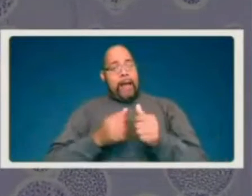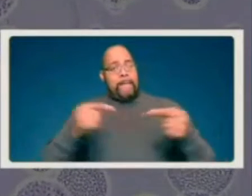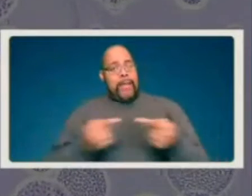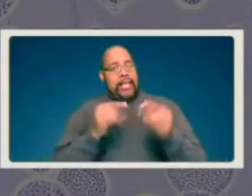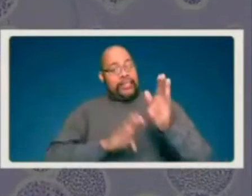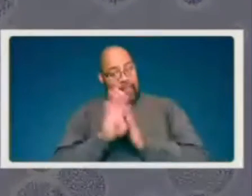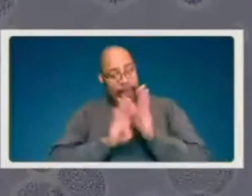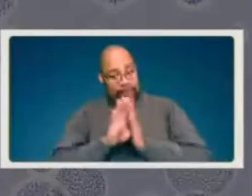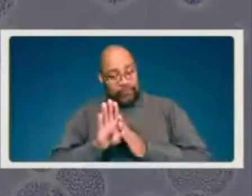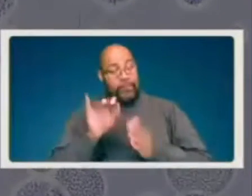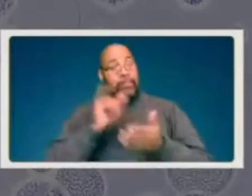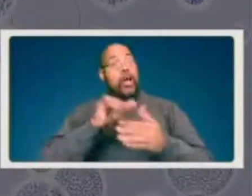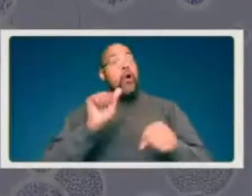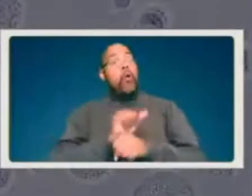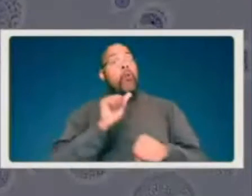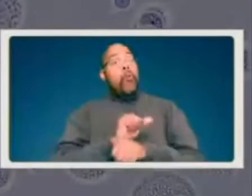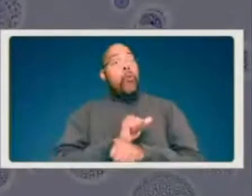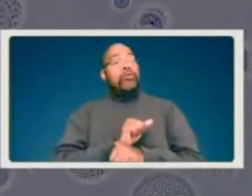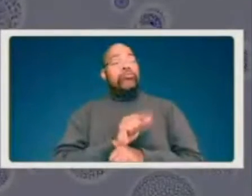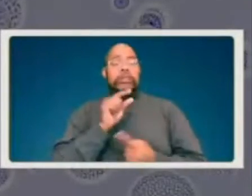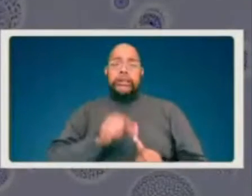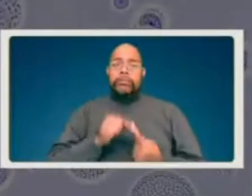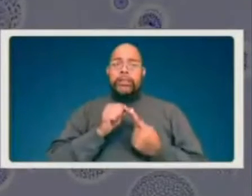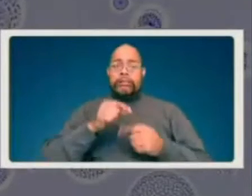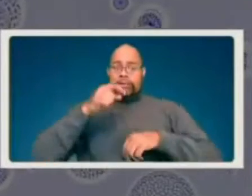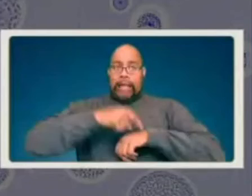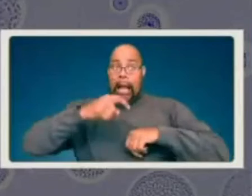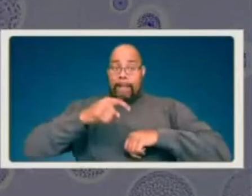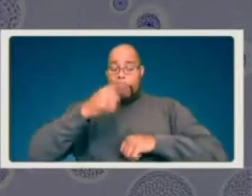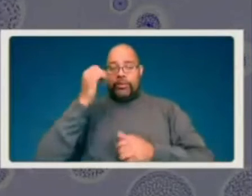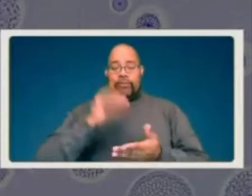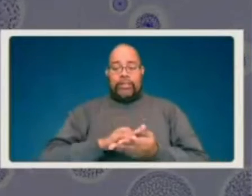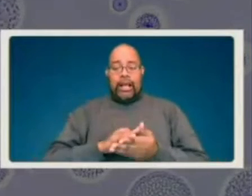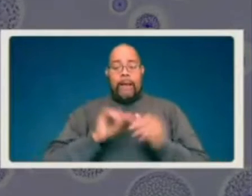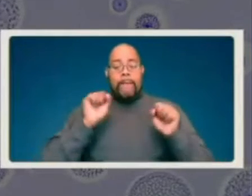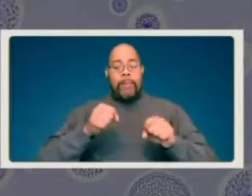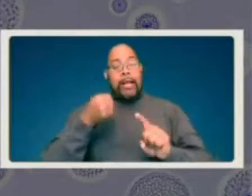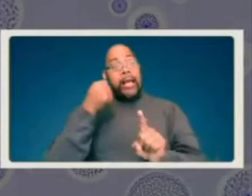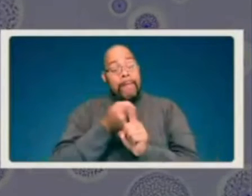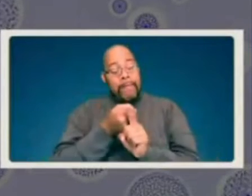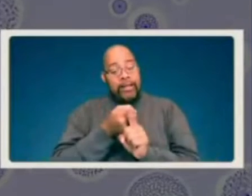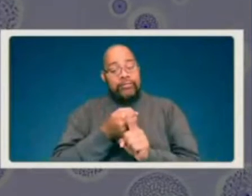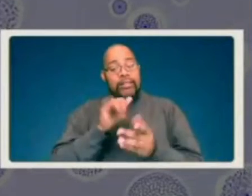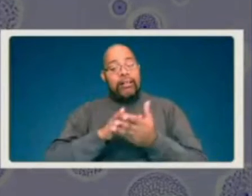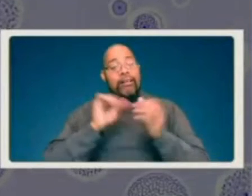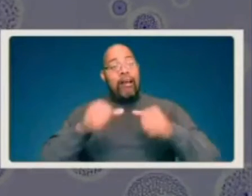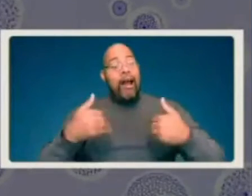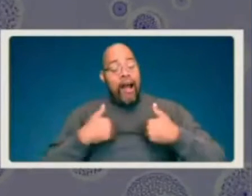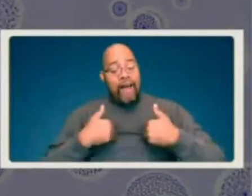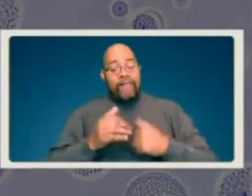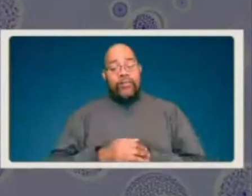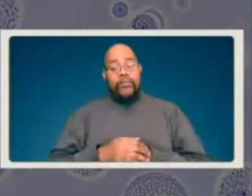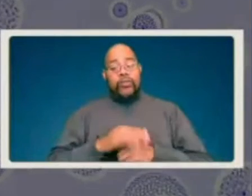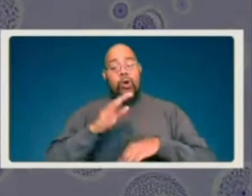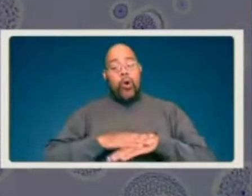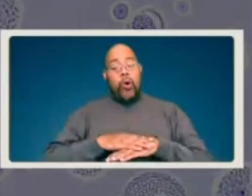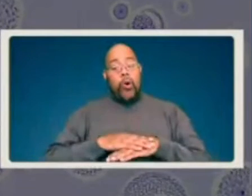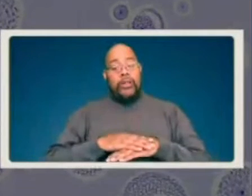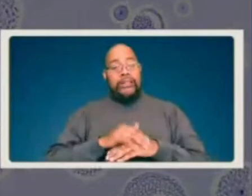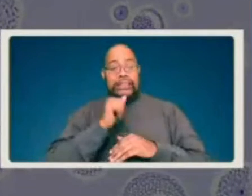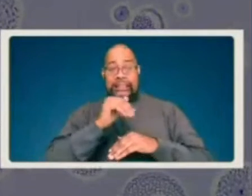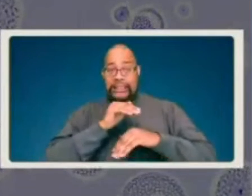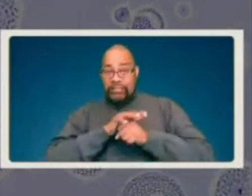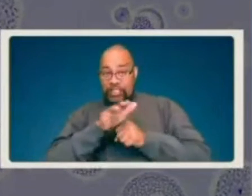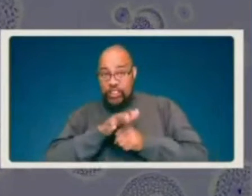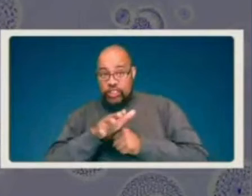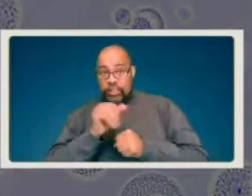behind pain development. This work is especially timely because of the possible impacts it can have on